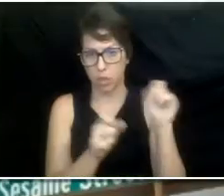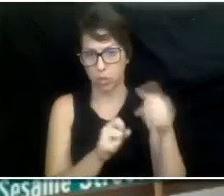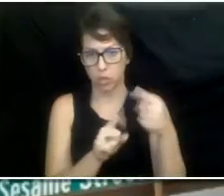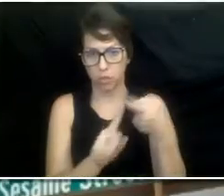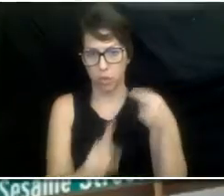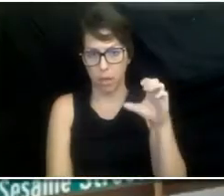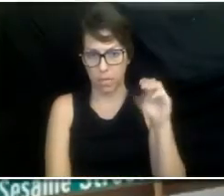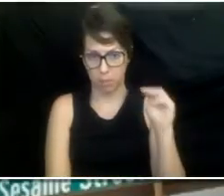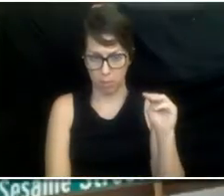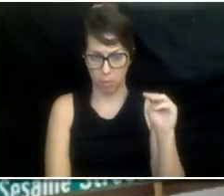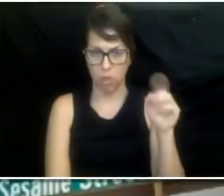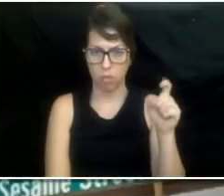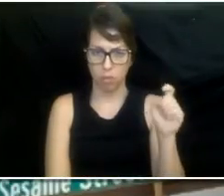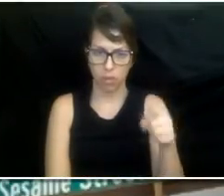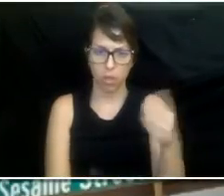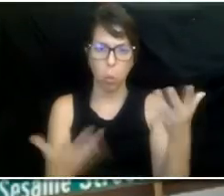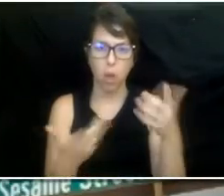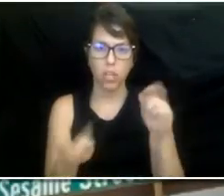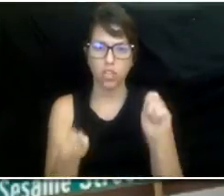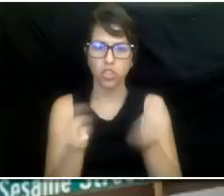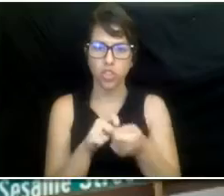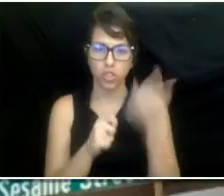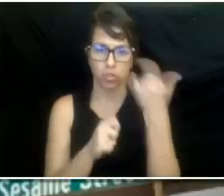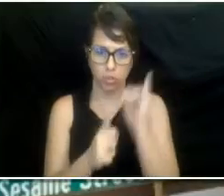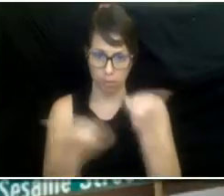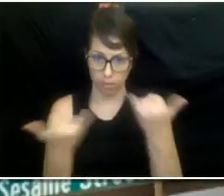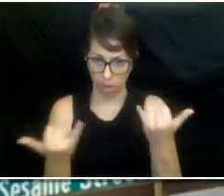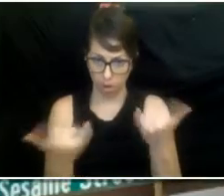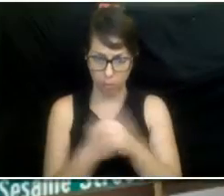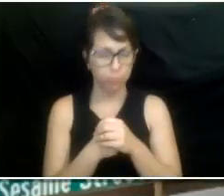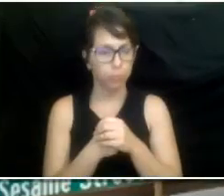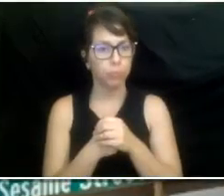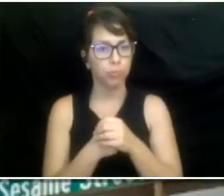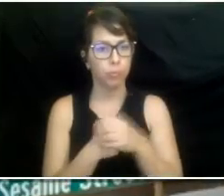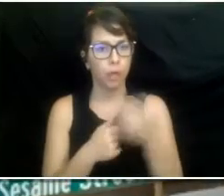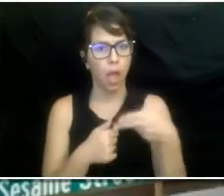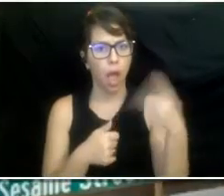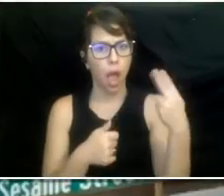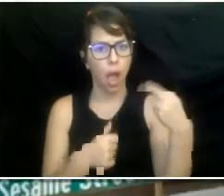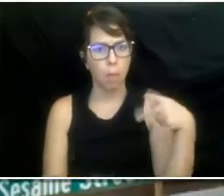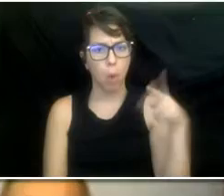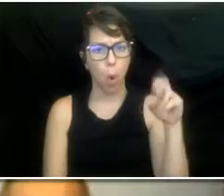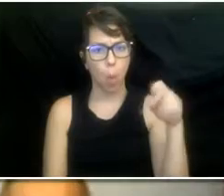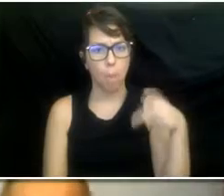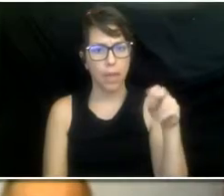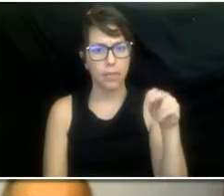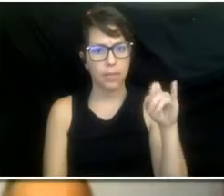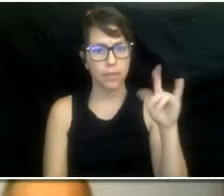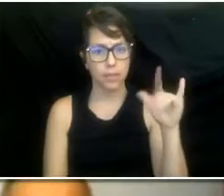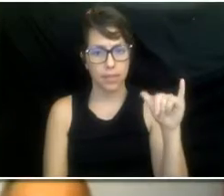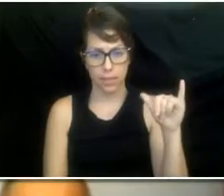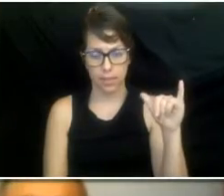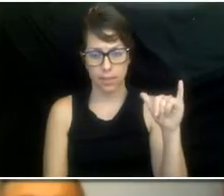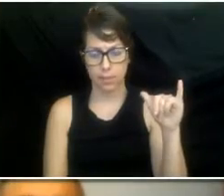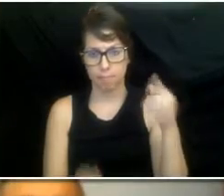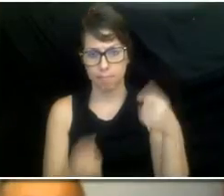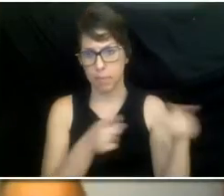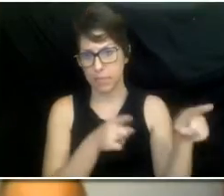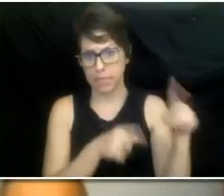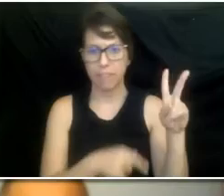maybe the answer to the question is there is no change with covid that's fine but just be